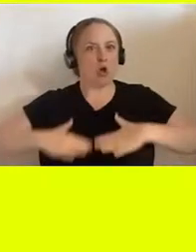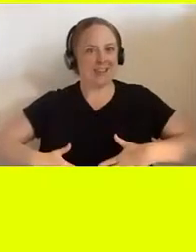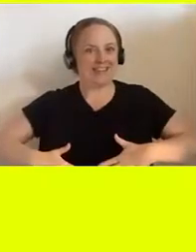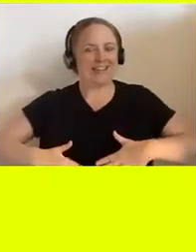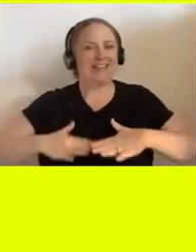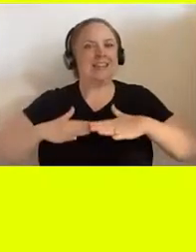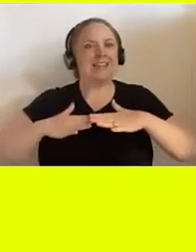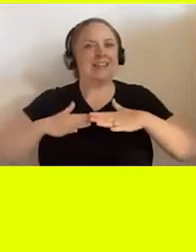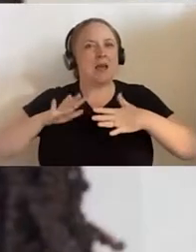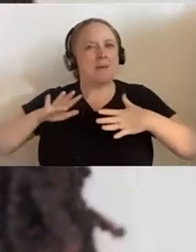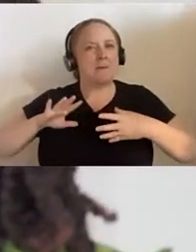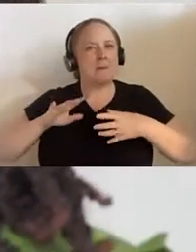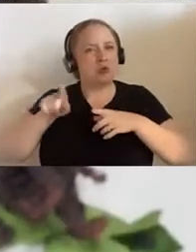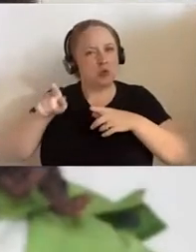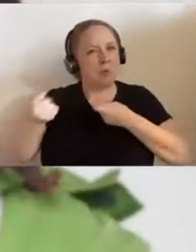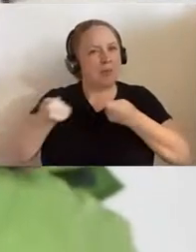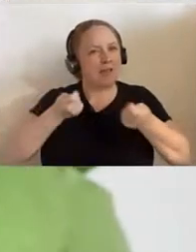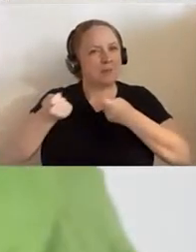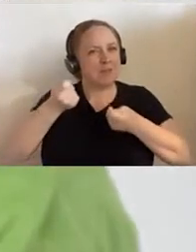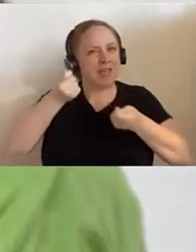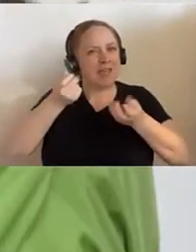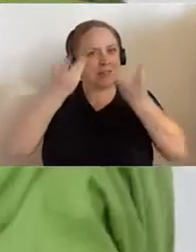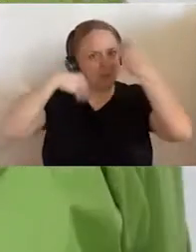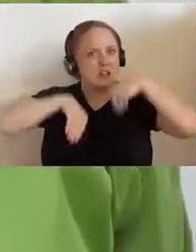and manage to make these experiences